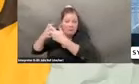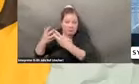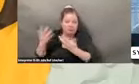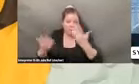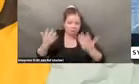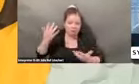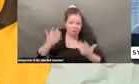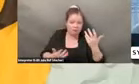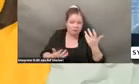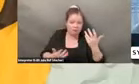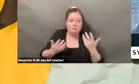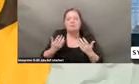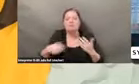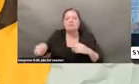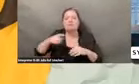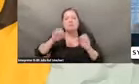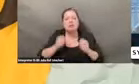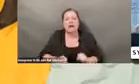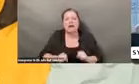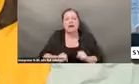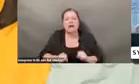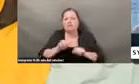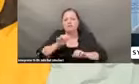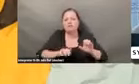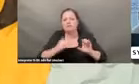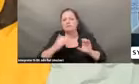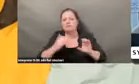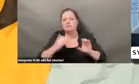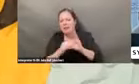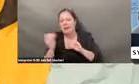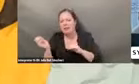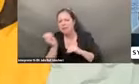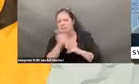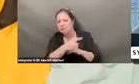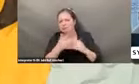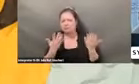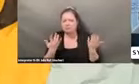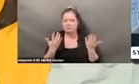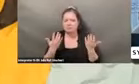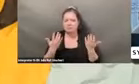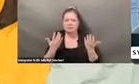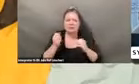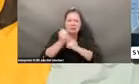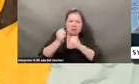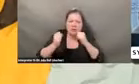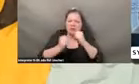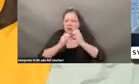email to be able to write without strict limits or strict structure.